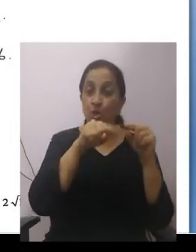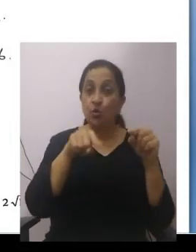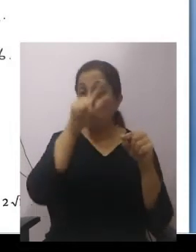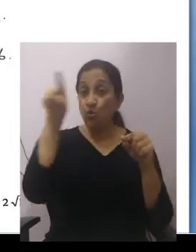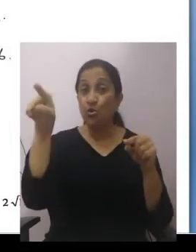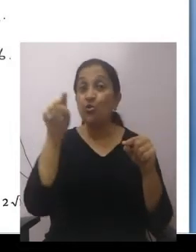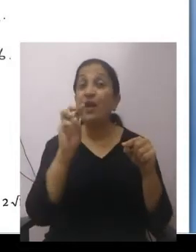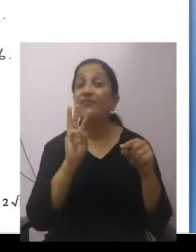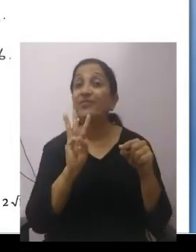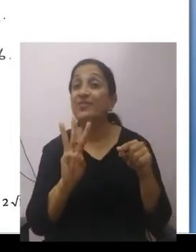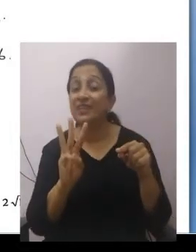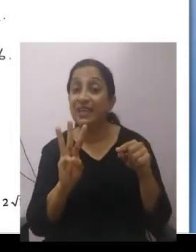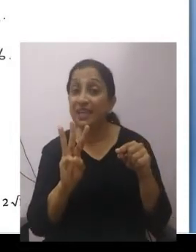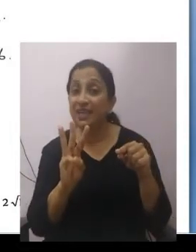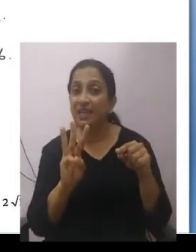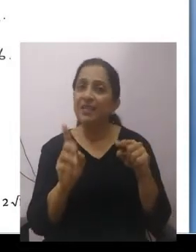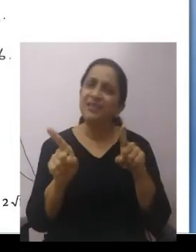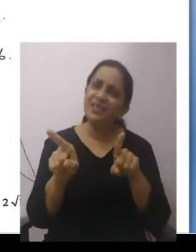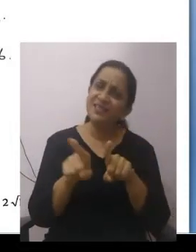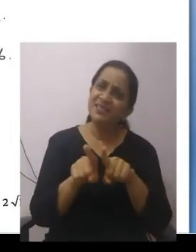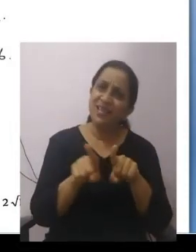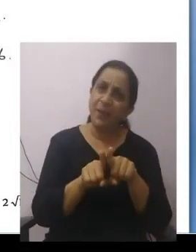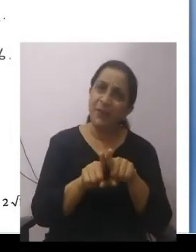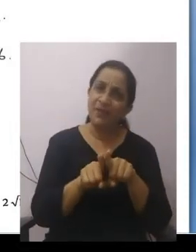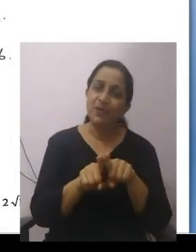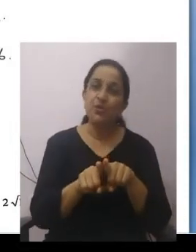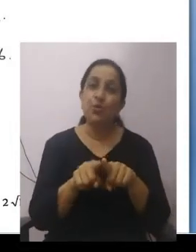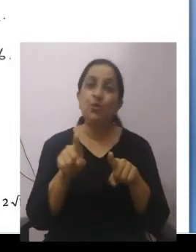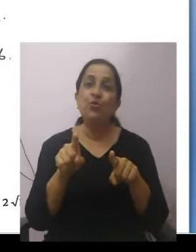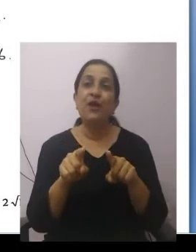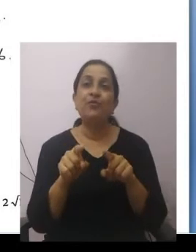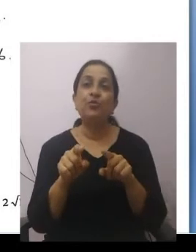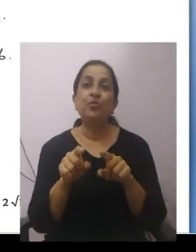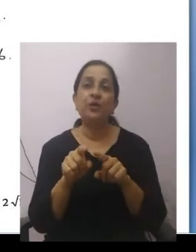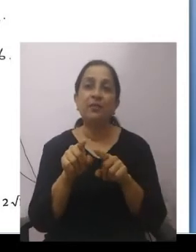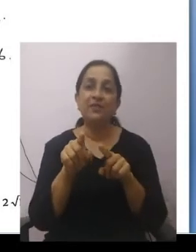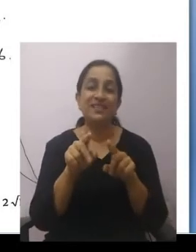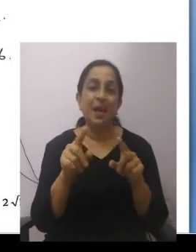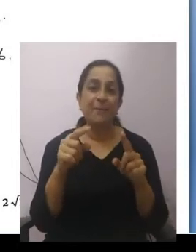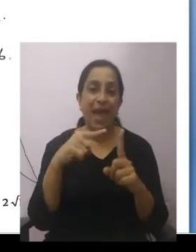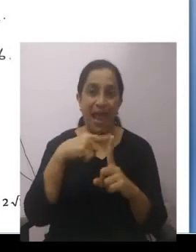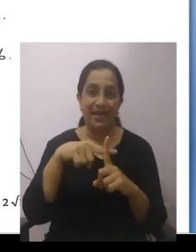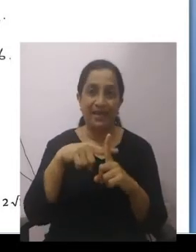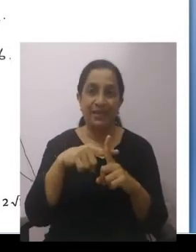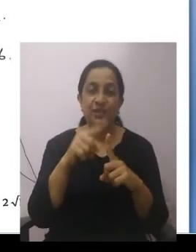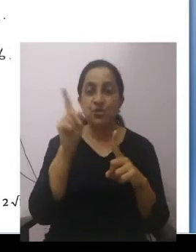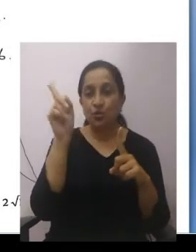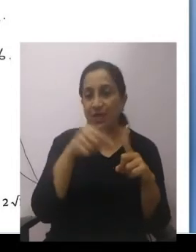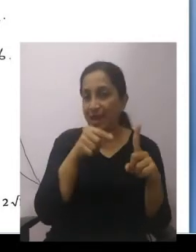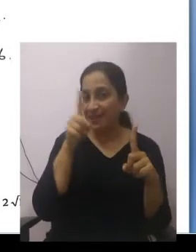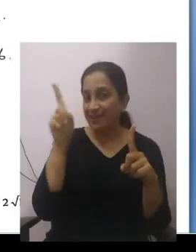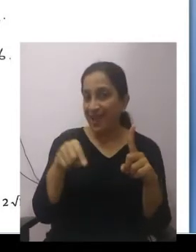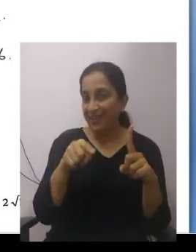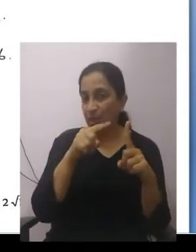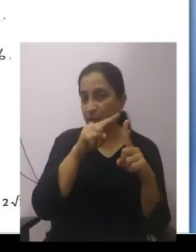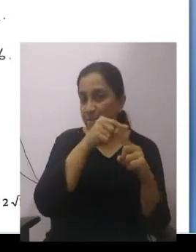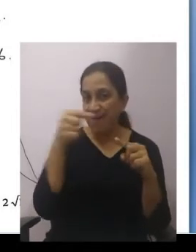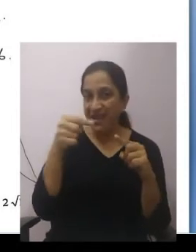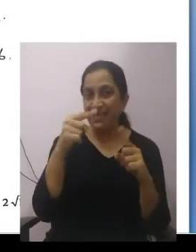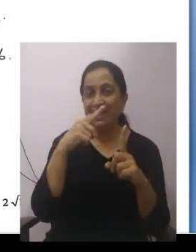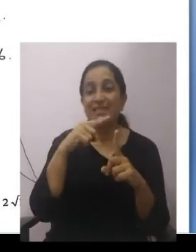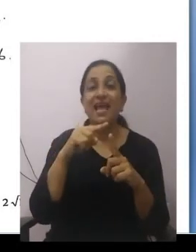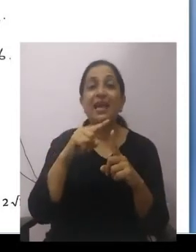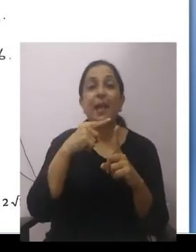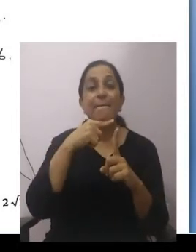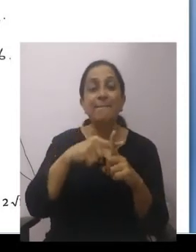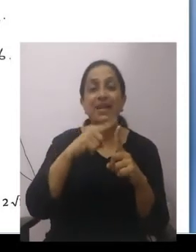root 3 is there, under root 3 is there. Okay. So that gets cancelled here, and pure number